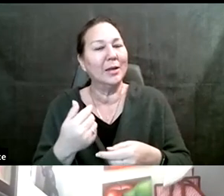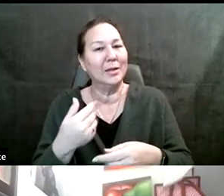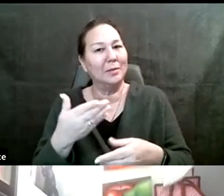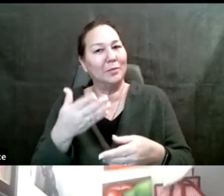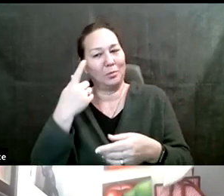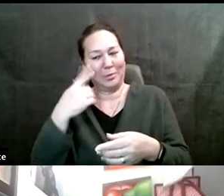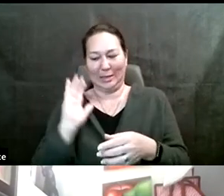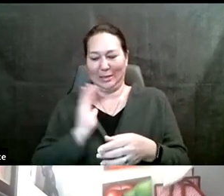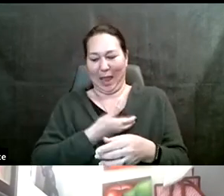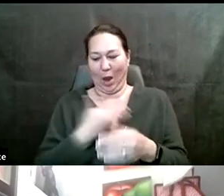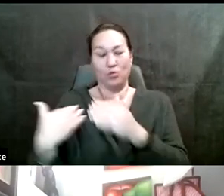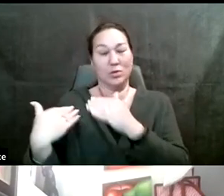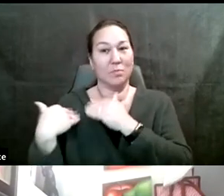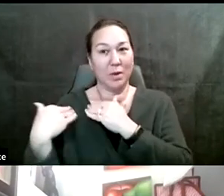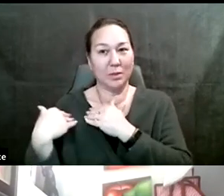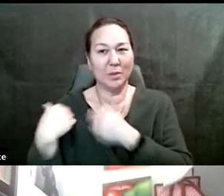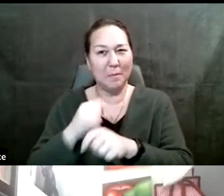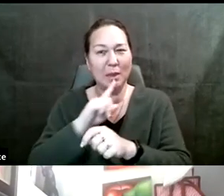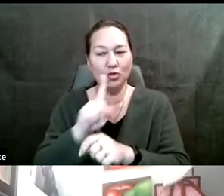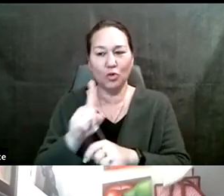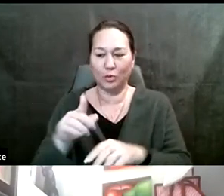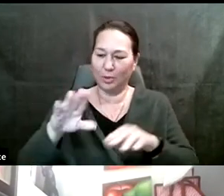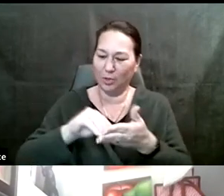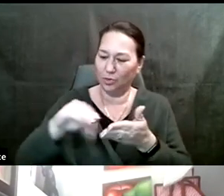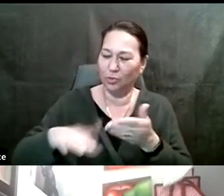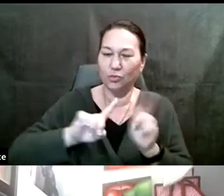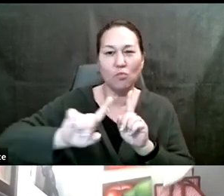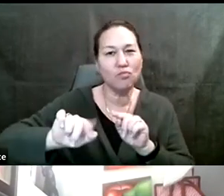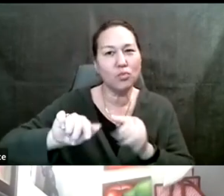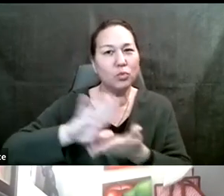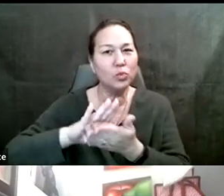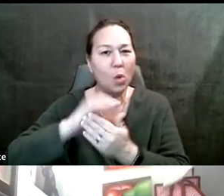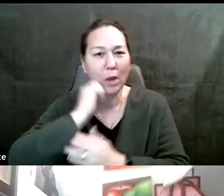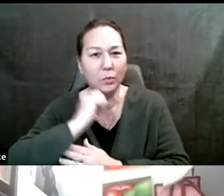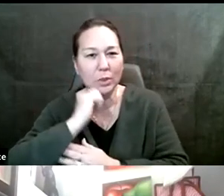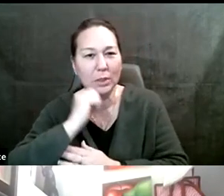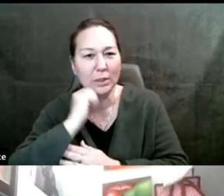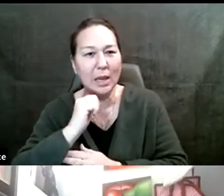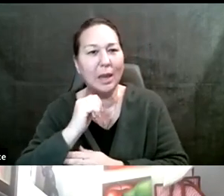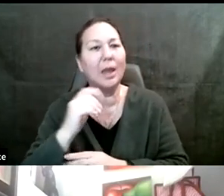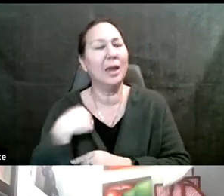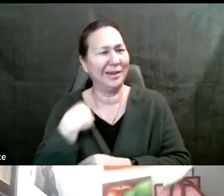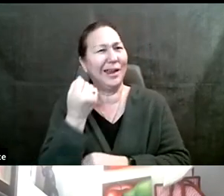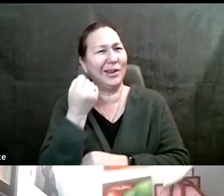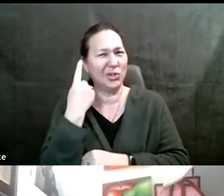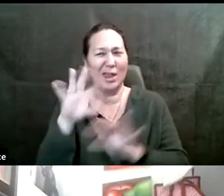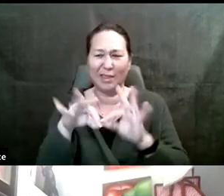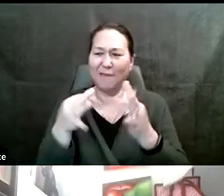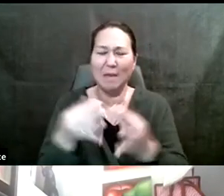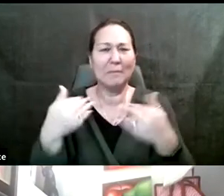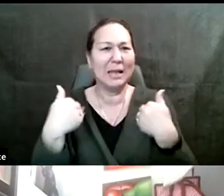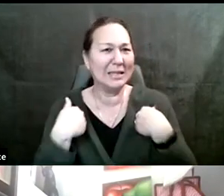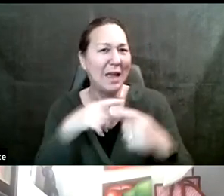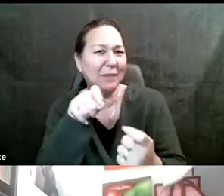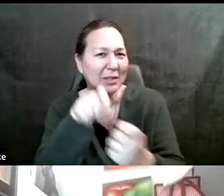overcome barriers and that is our number one Focus um I I particularly appreciate your feedback